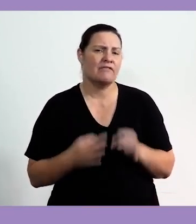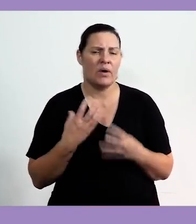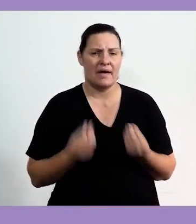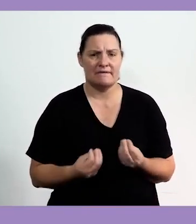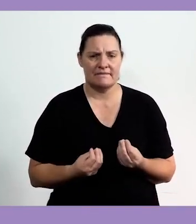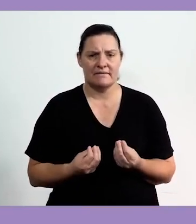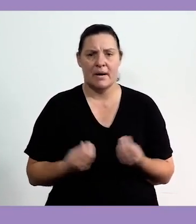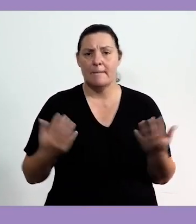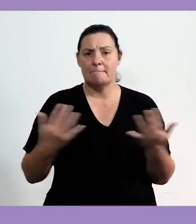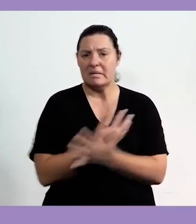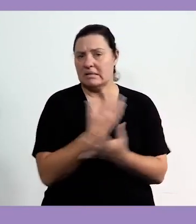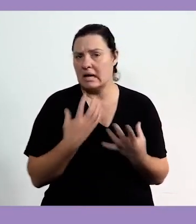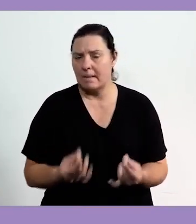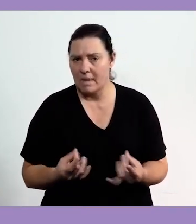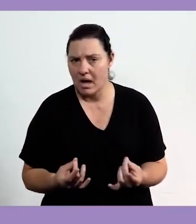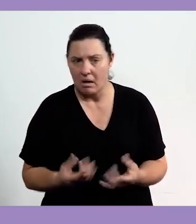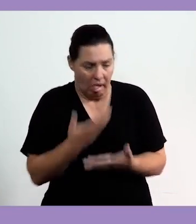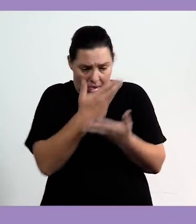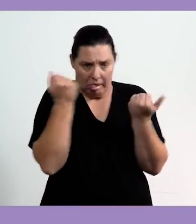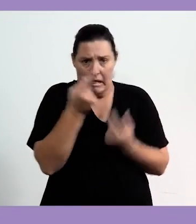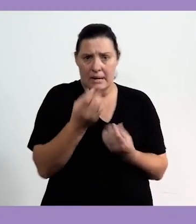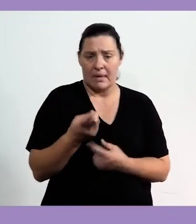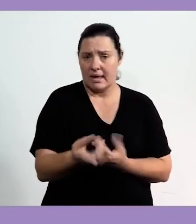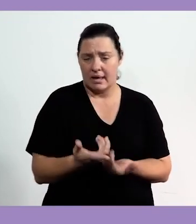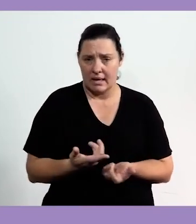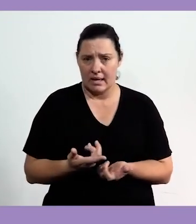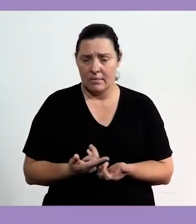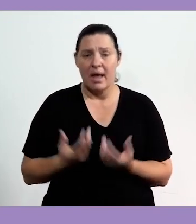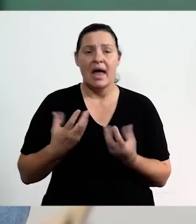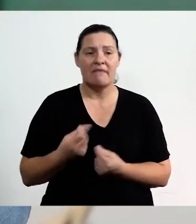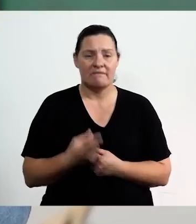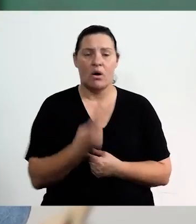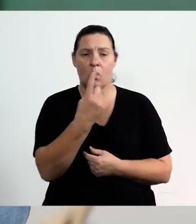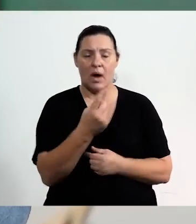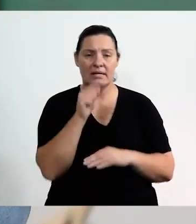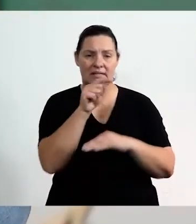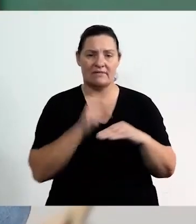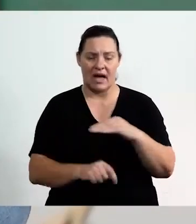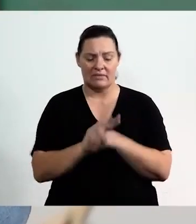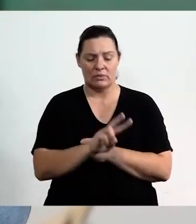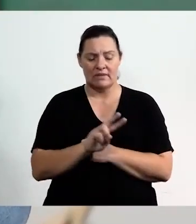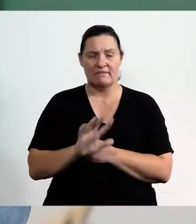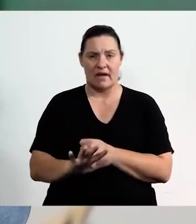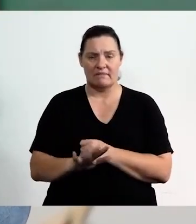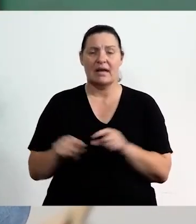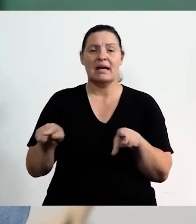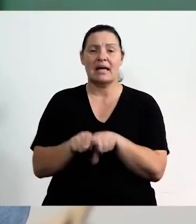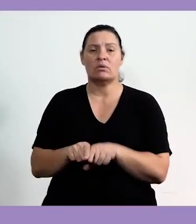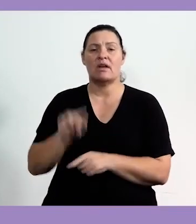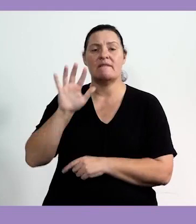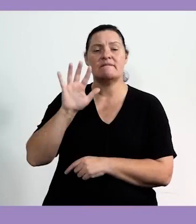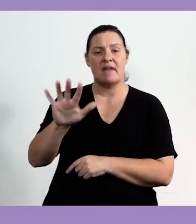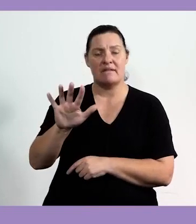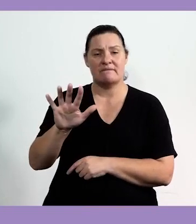What about if we have a missing number or an unknown number? So I have there 1 divided by